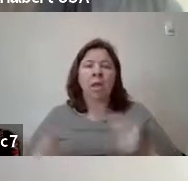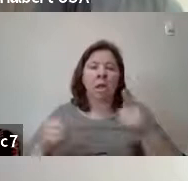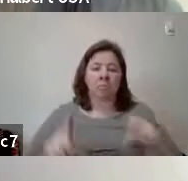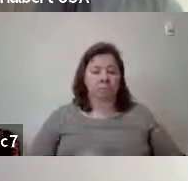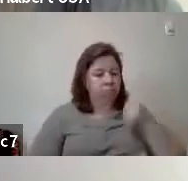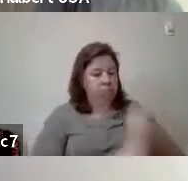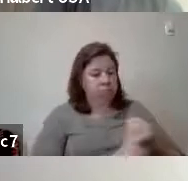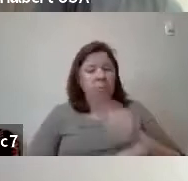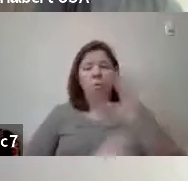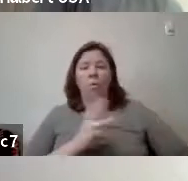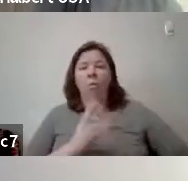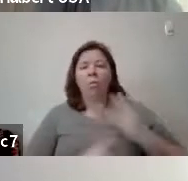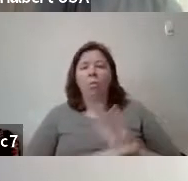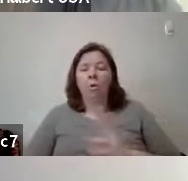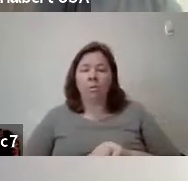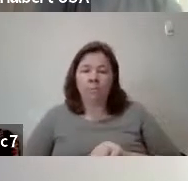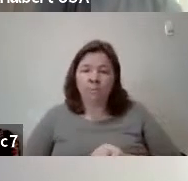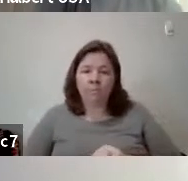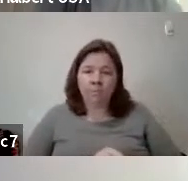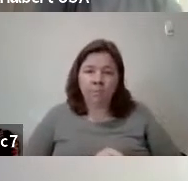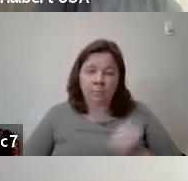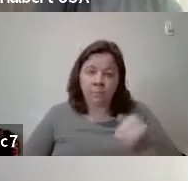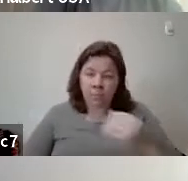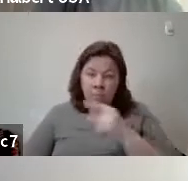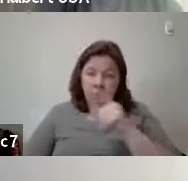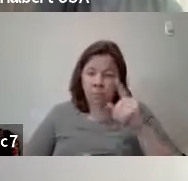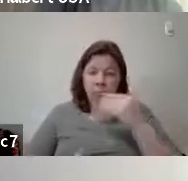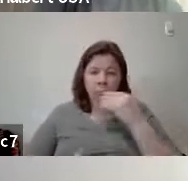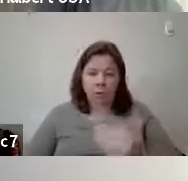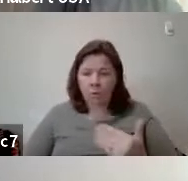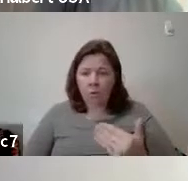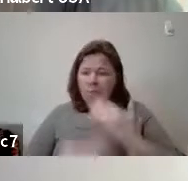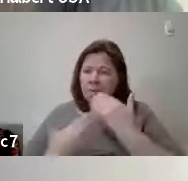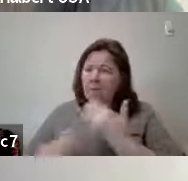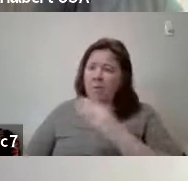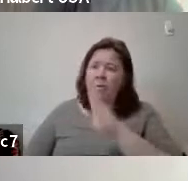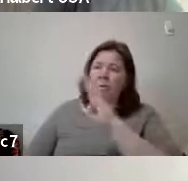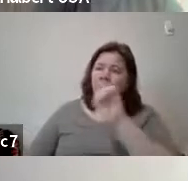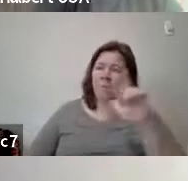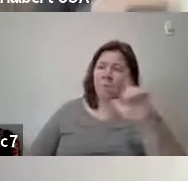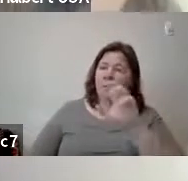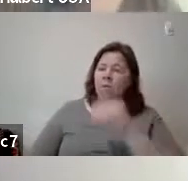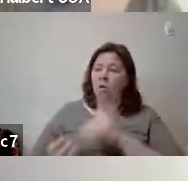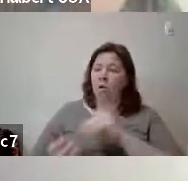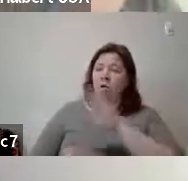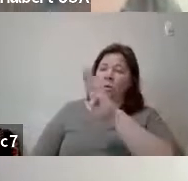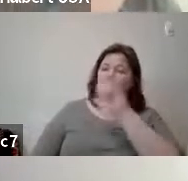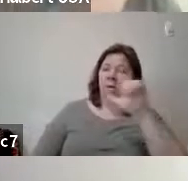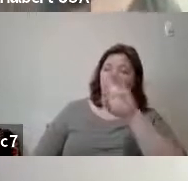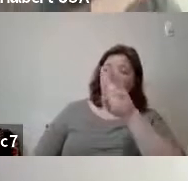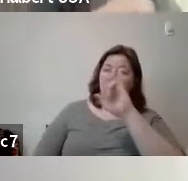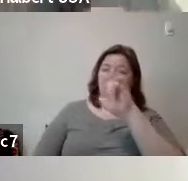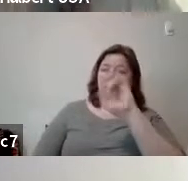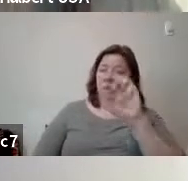impact on the world. So kudos to you, Dr. Bill Williams, top 100 doctor in the